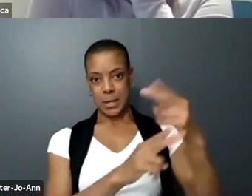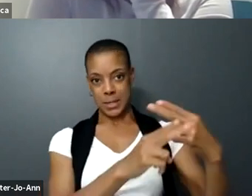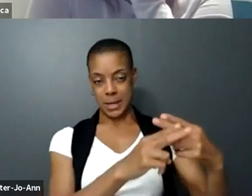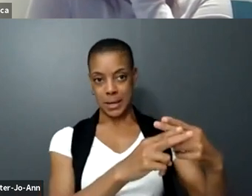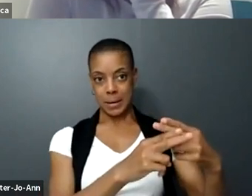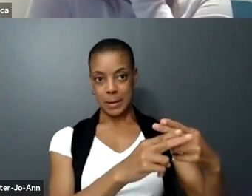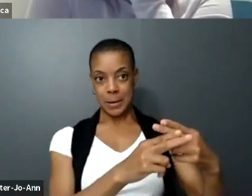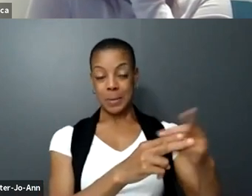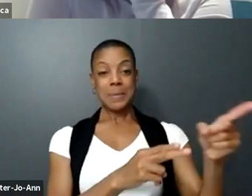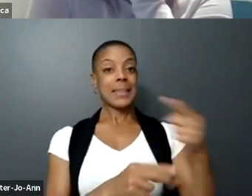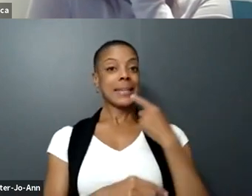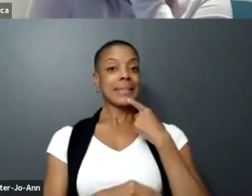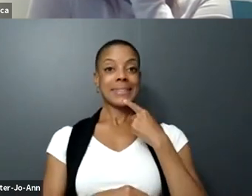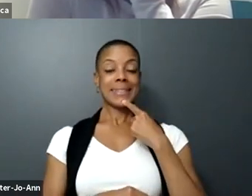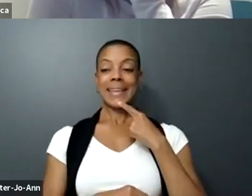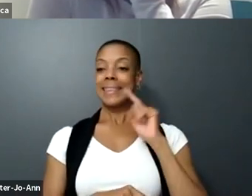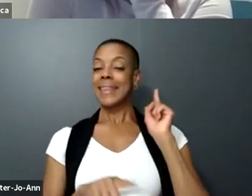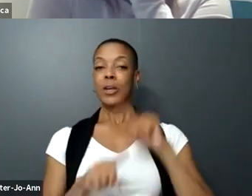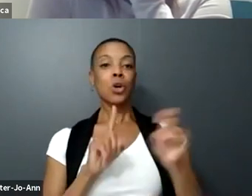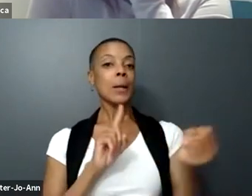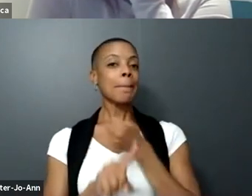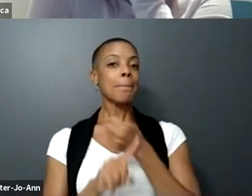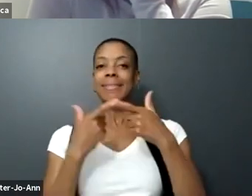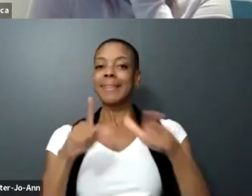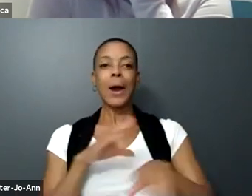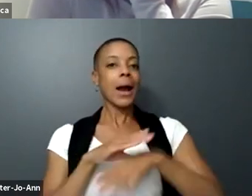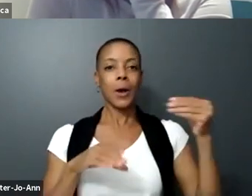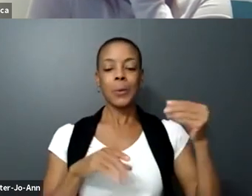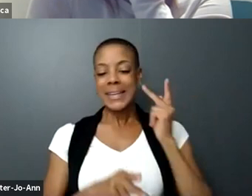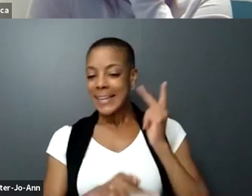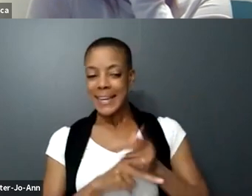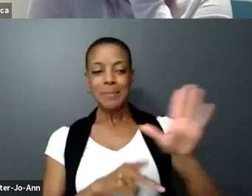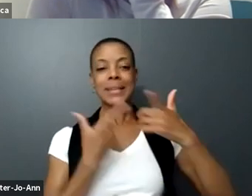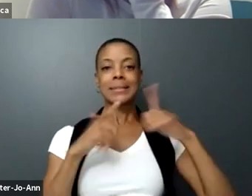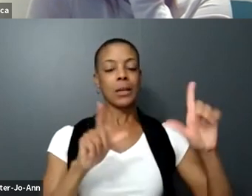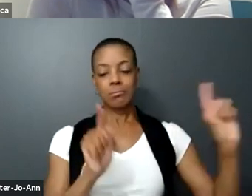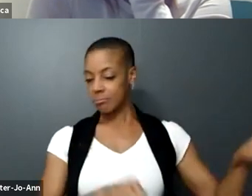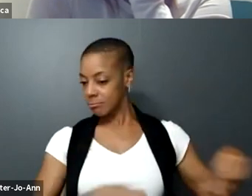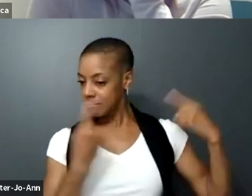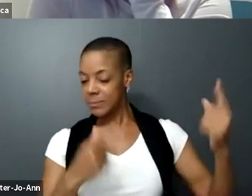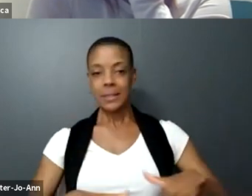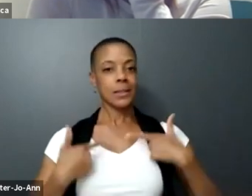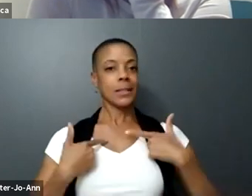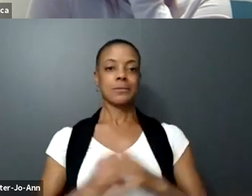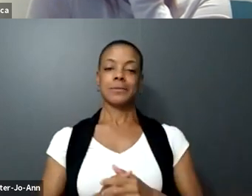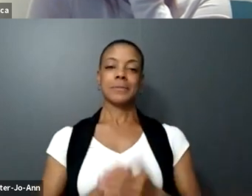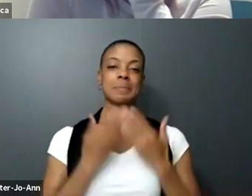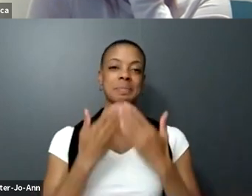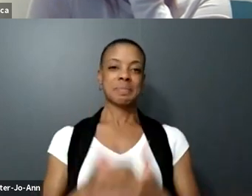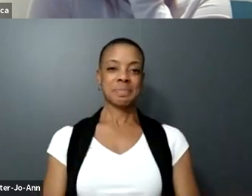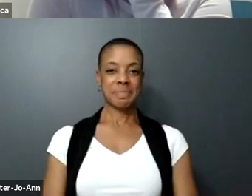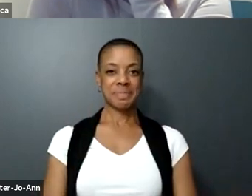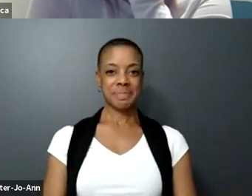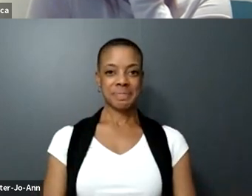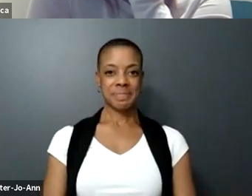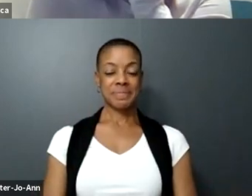they couldn't beat the language out of me. They couldn't beat the language out of me. He kept his language all his life. Big witch.